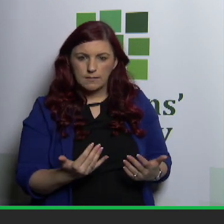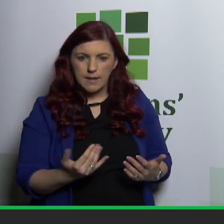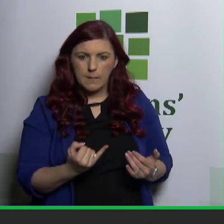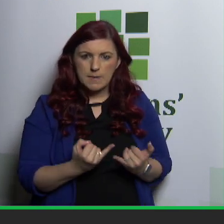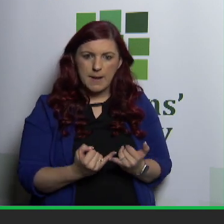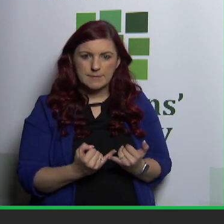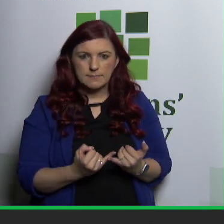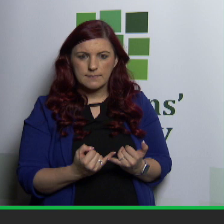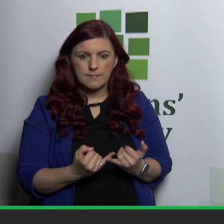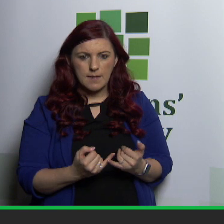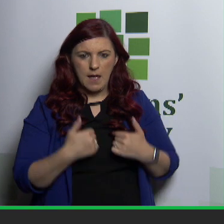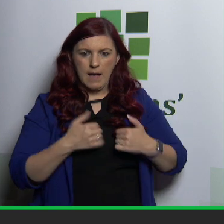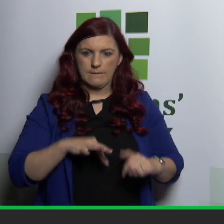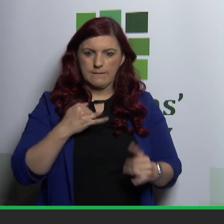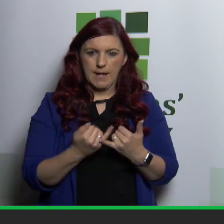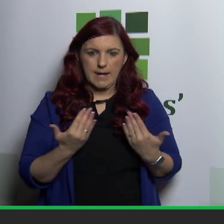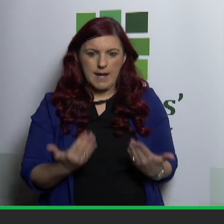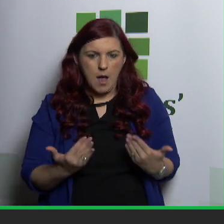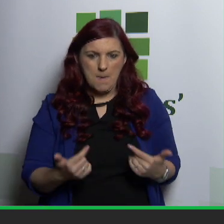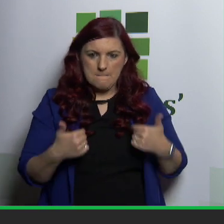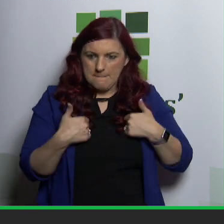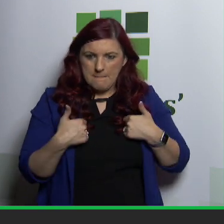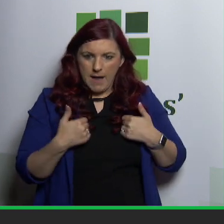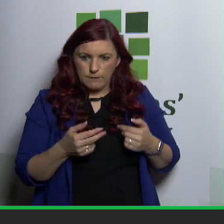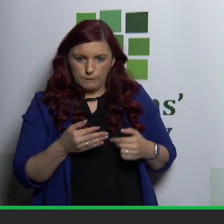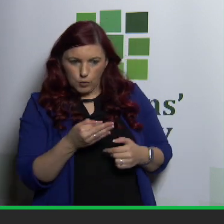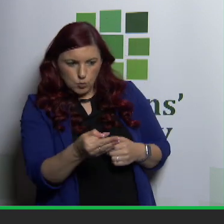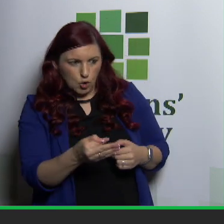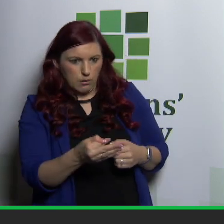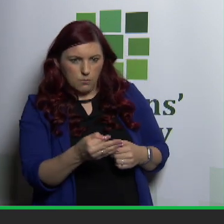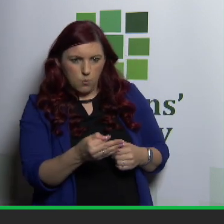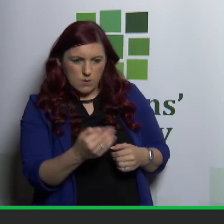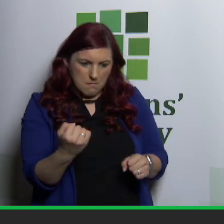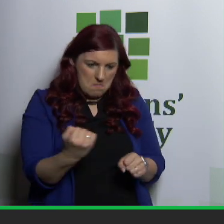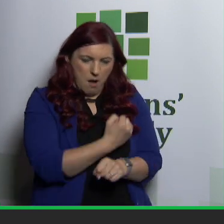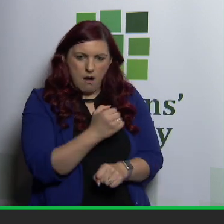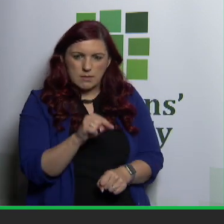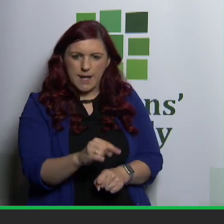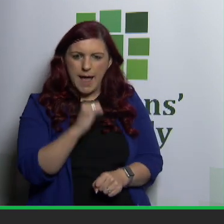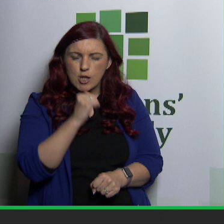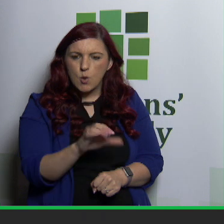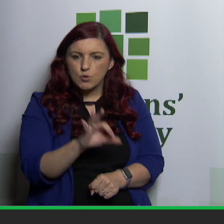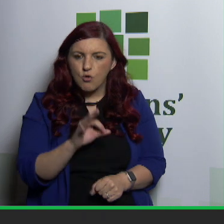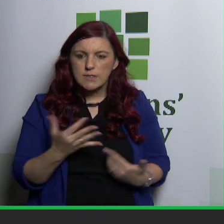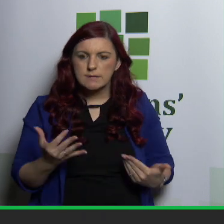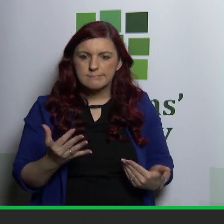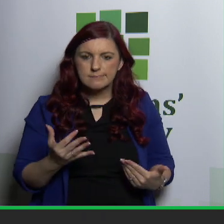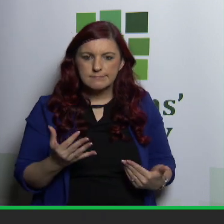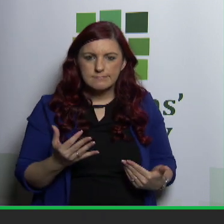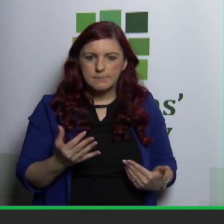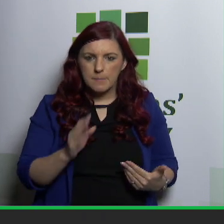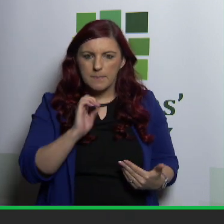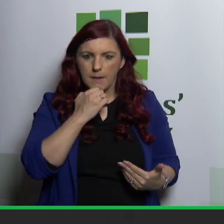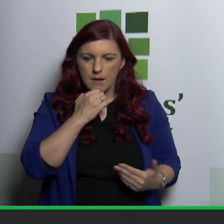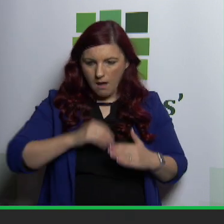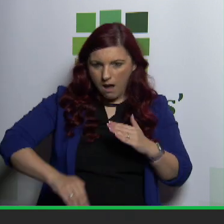as if I feel now that my road was marked out for me and I had no choice in the matter because all these